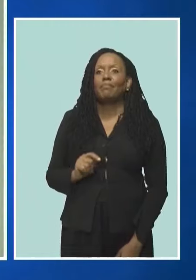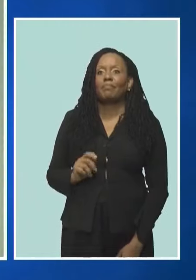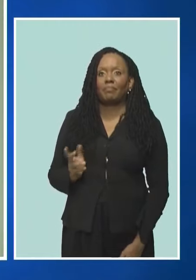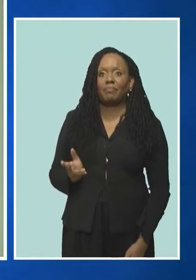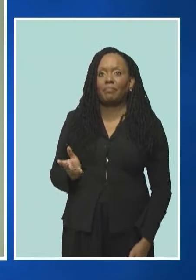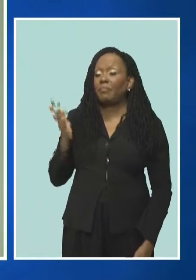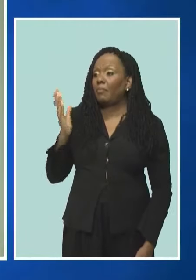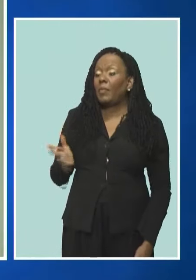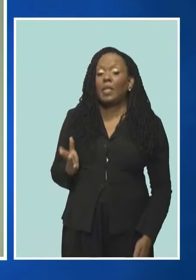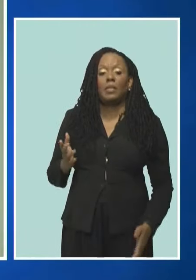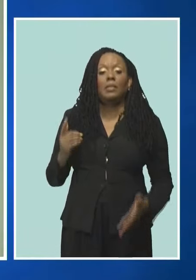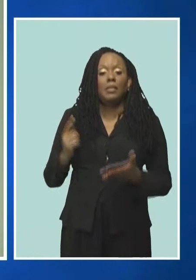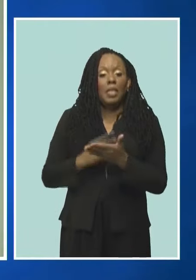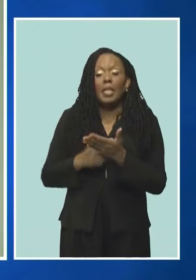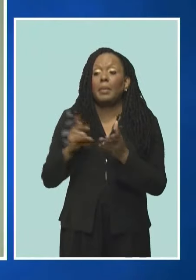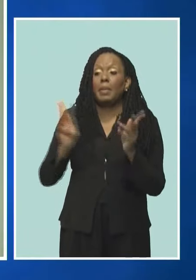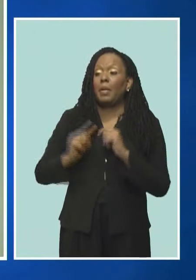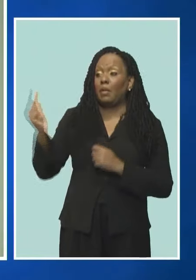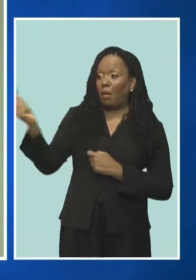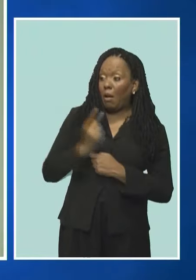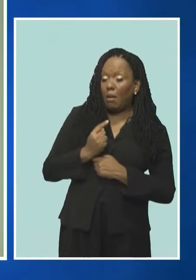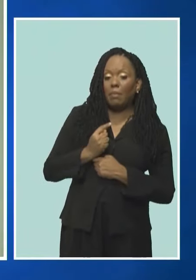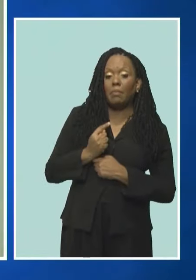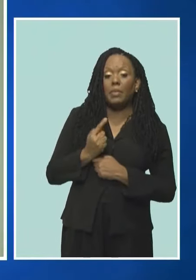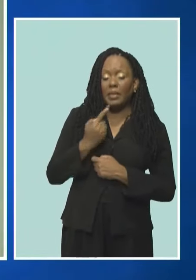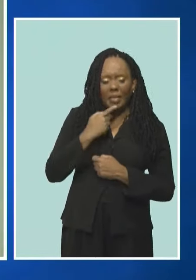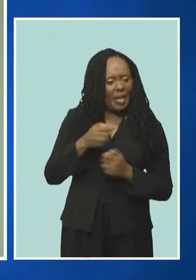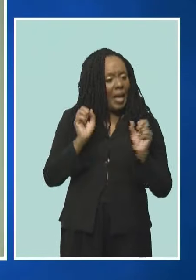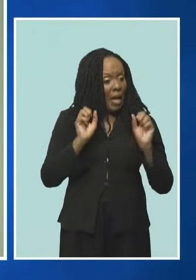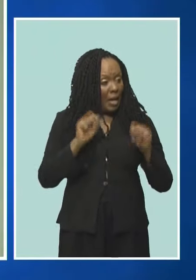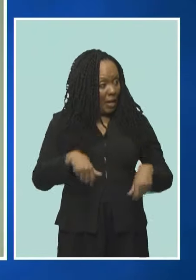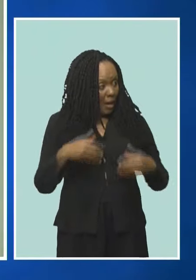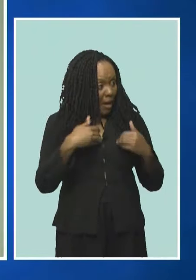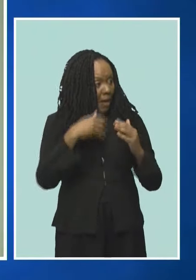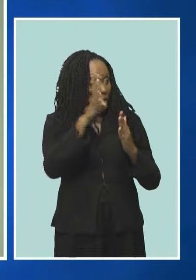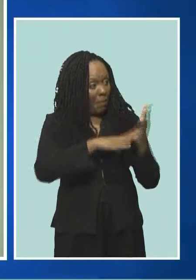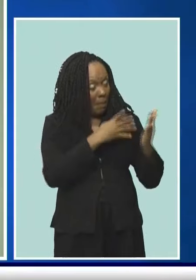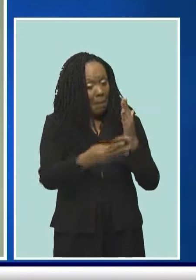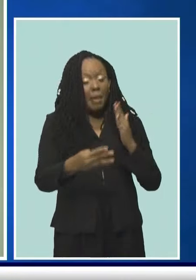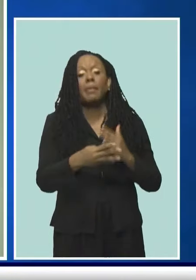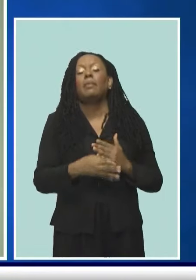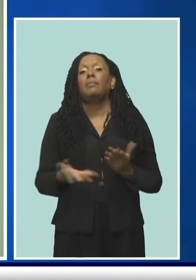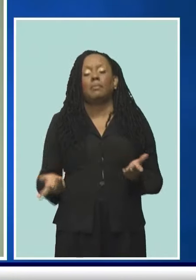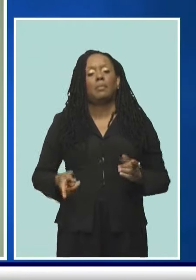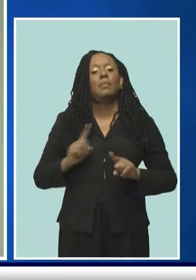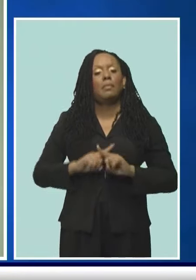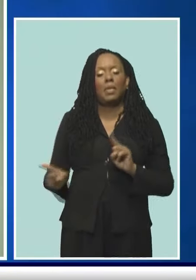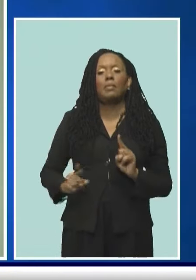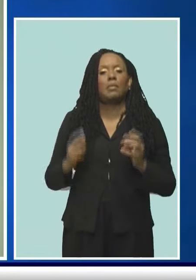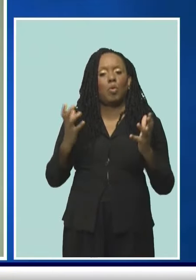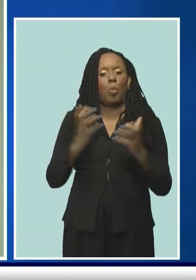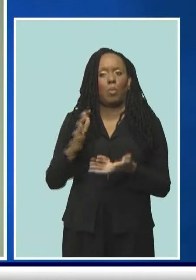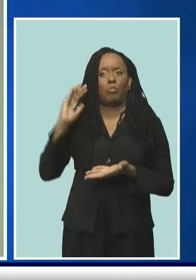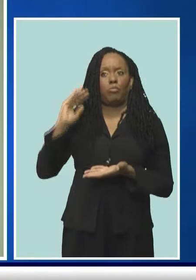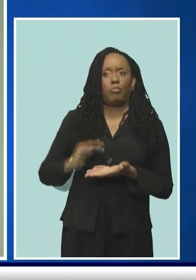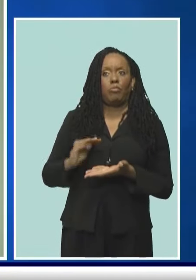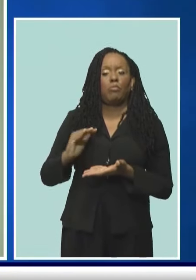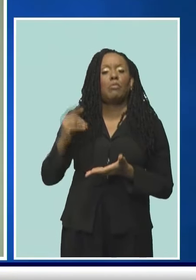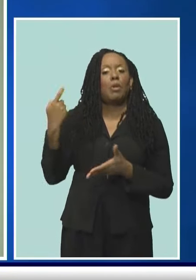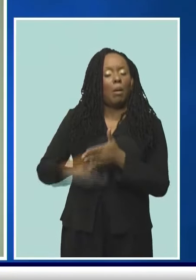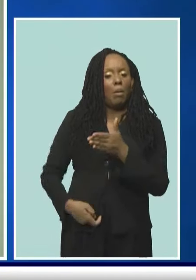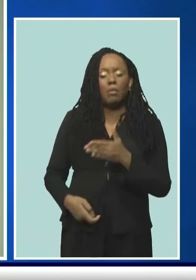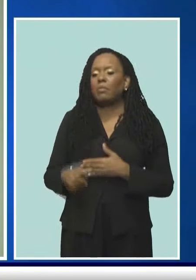into the restaurant who ask for menus by making sure that they're available. But there's definitely been substantial cost reductions by not printing